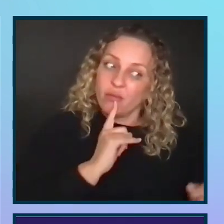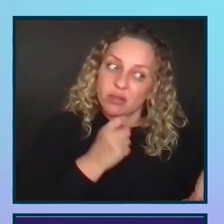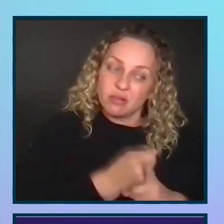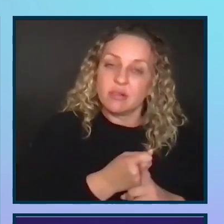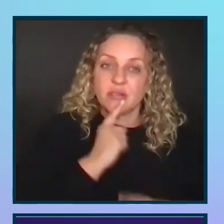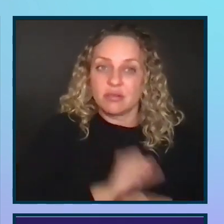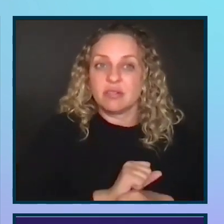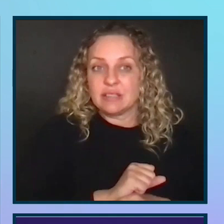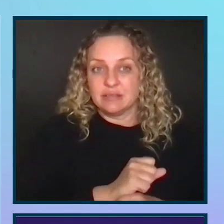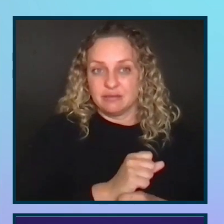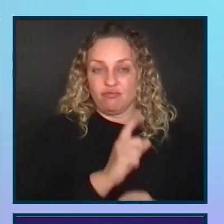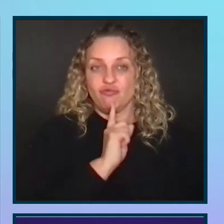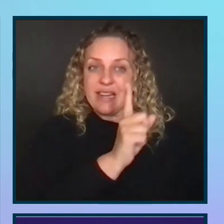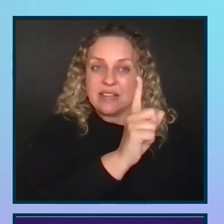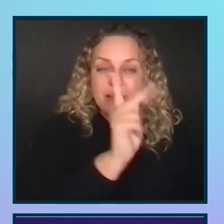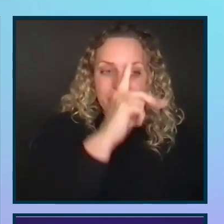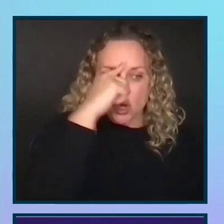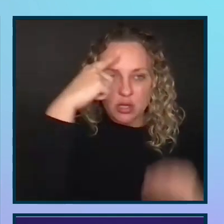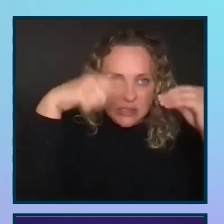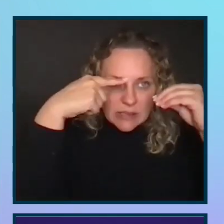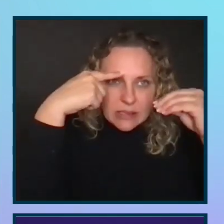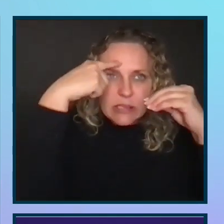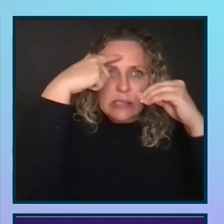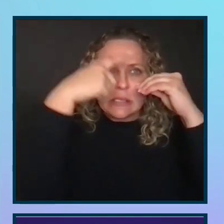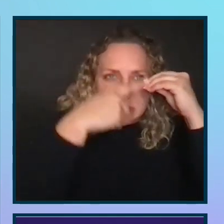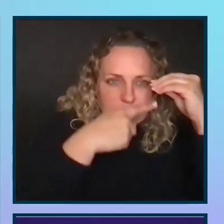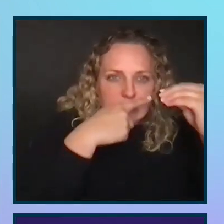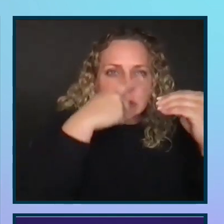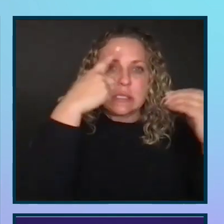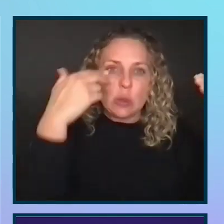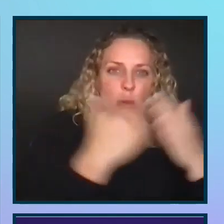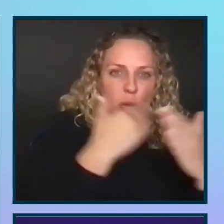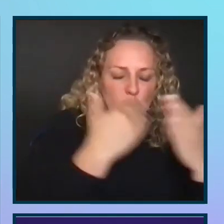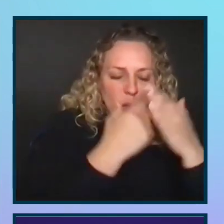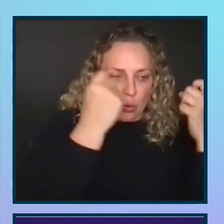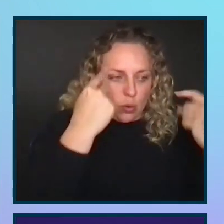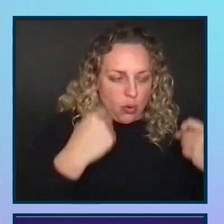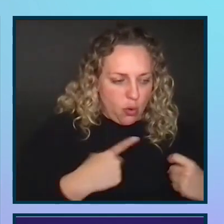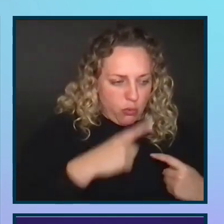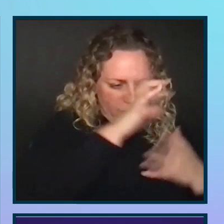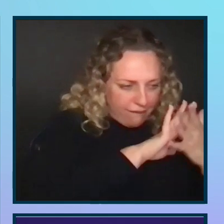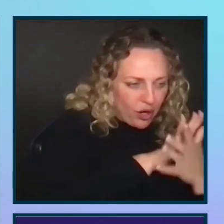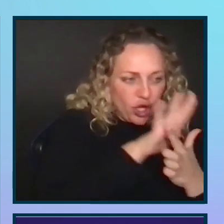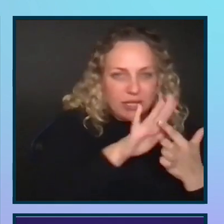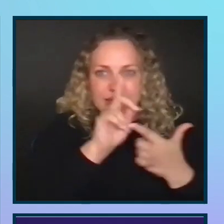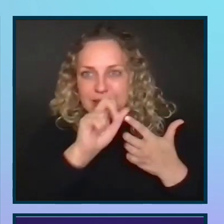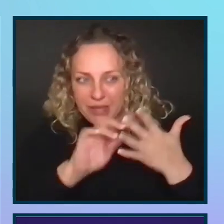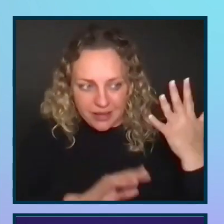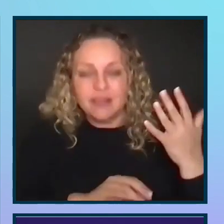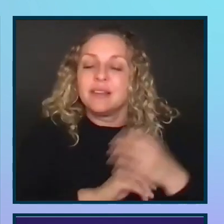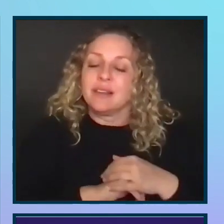are struggling to chug through all of these new sensations of brain fog, of disability,